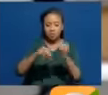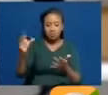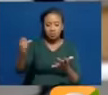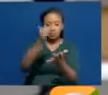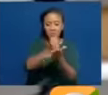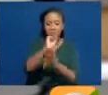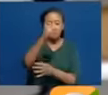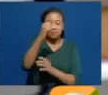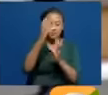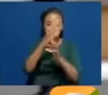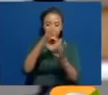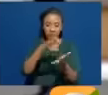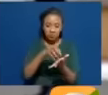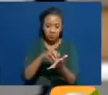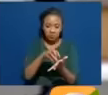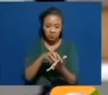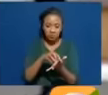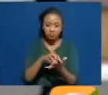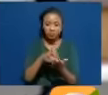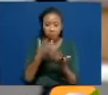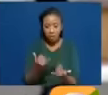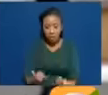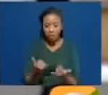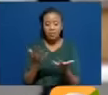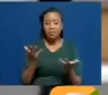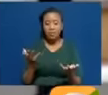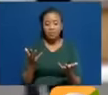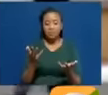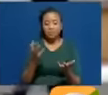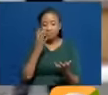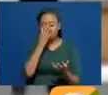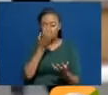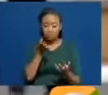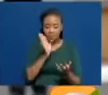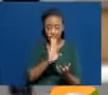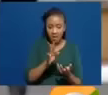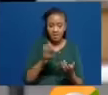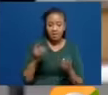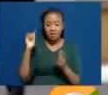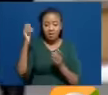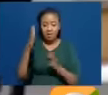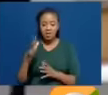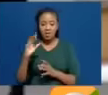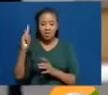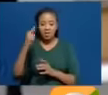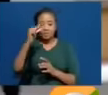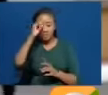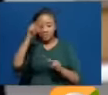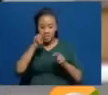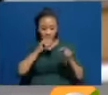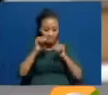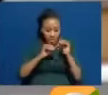that, it is back to the political drawing board for President Ruto and the entire Kenya Kwanza